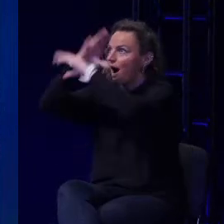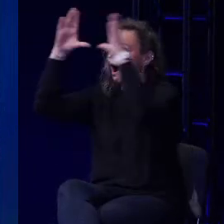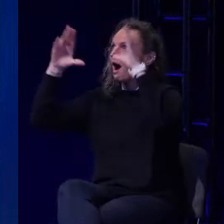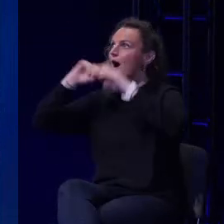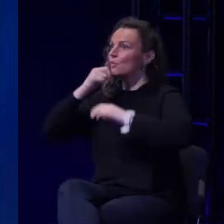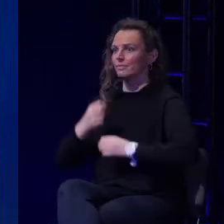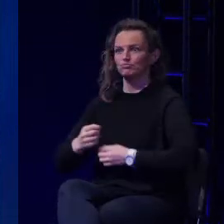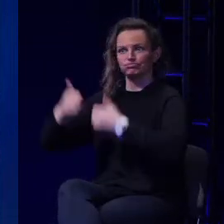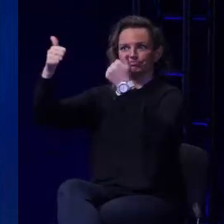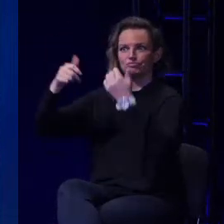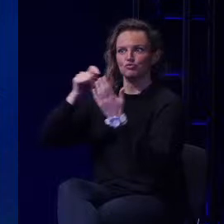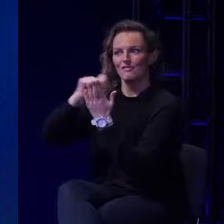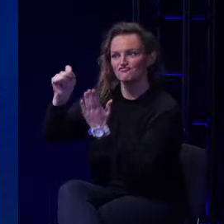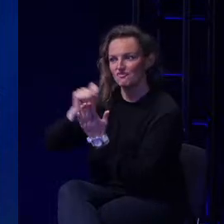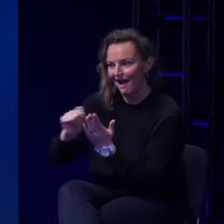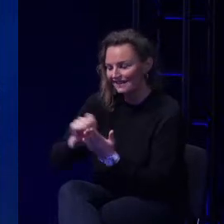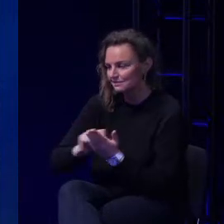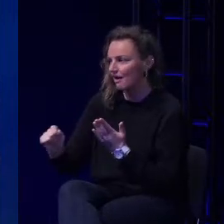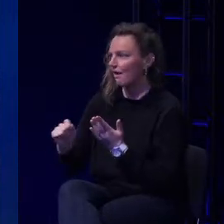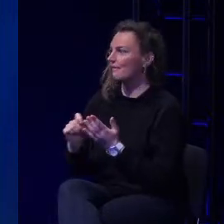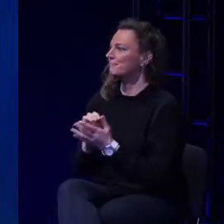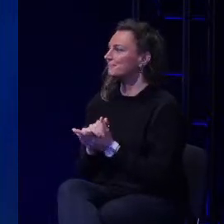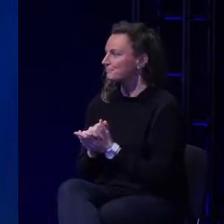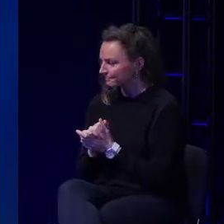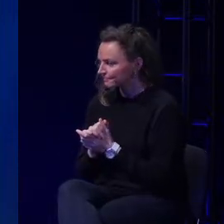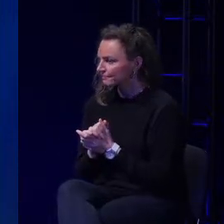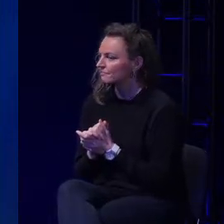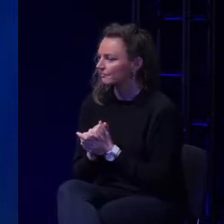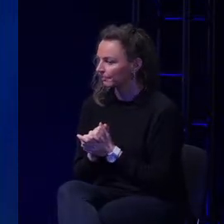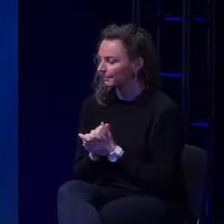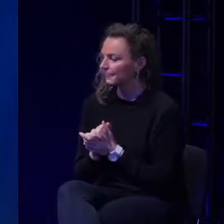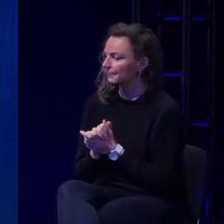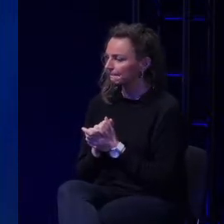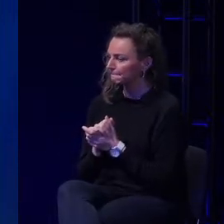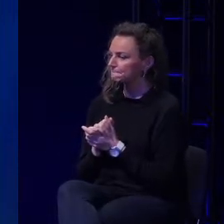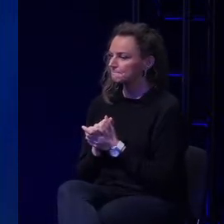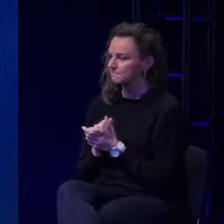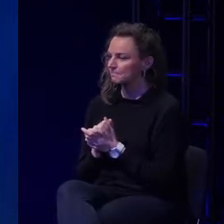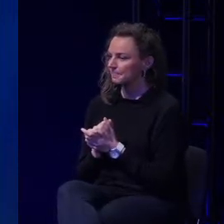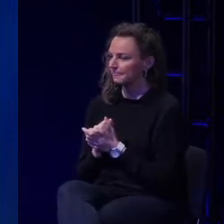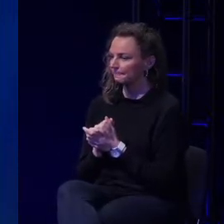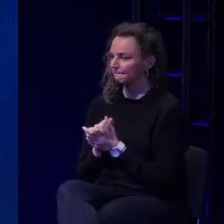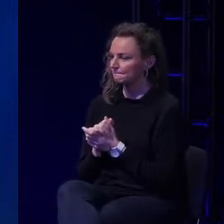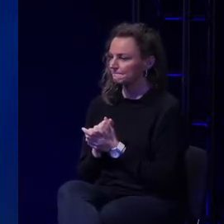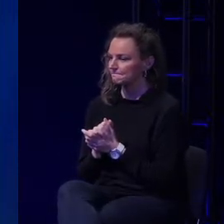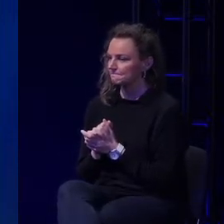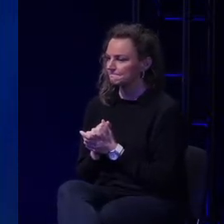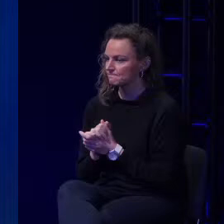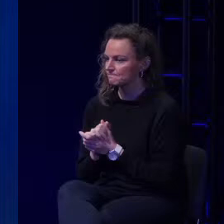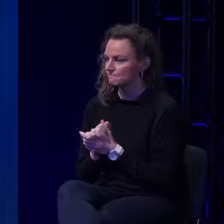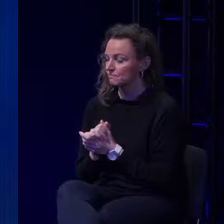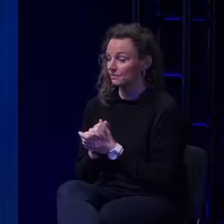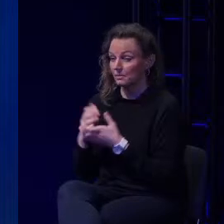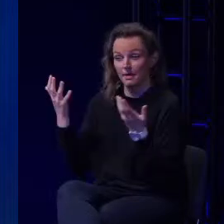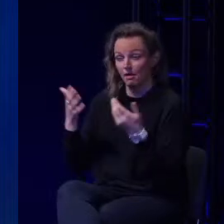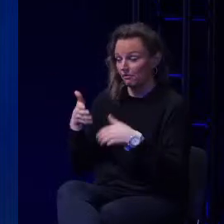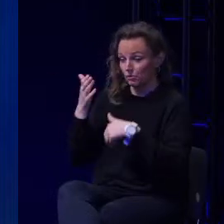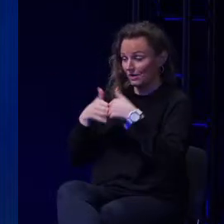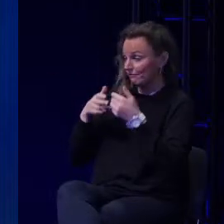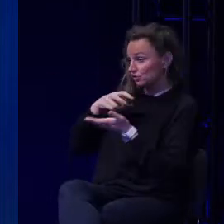of screenplays and television shows and this, that, and the other. And, but you don't just walk into